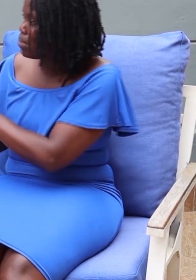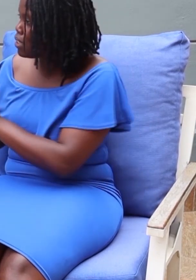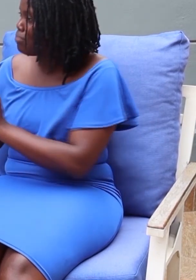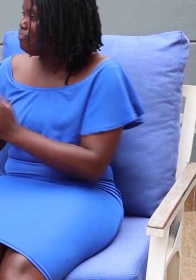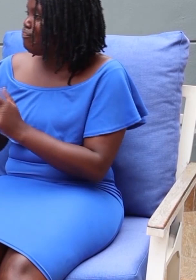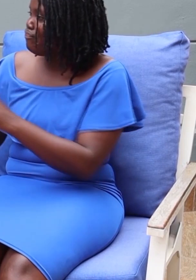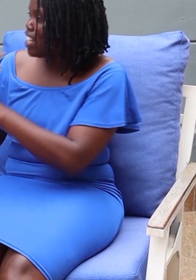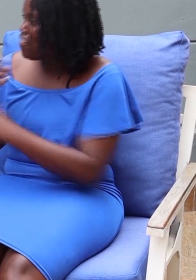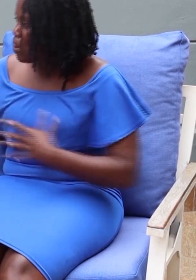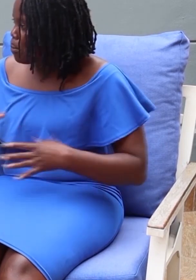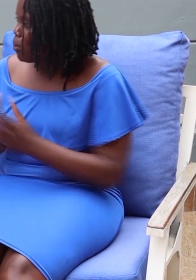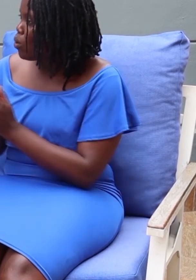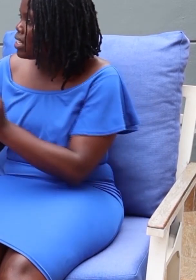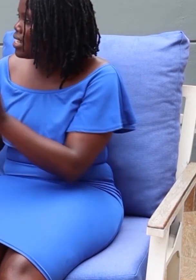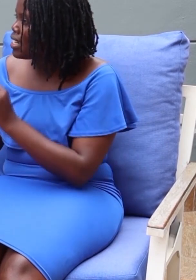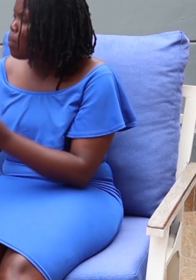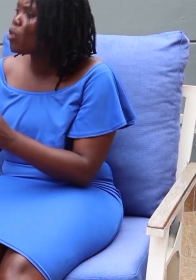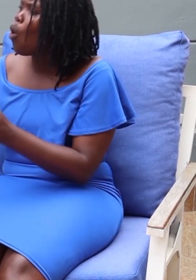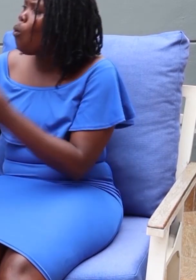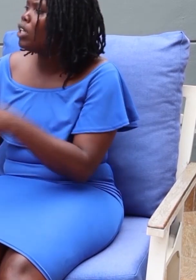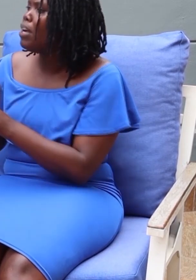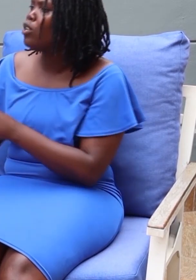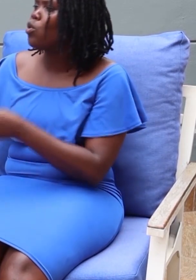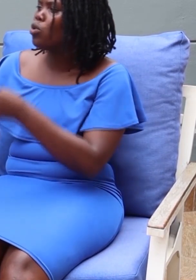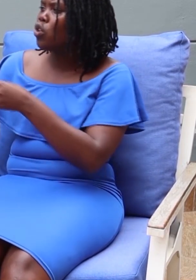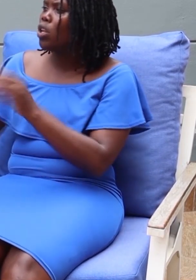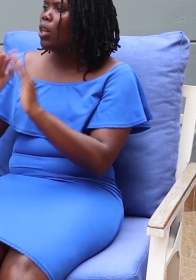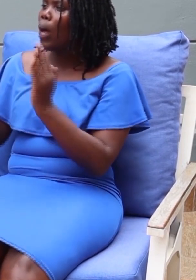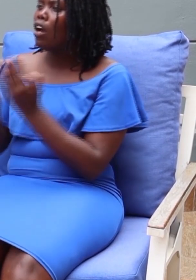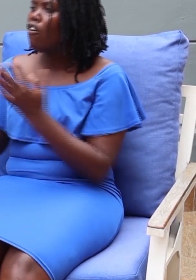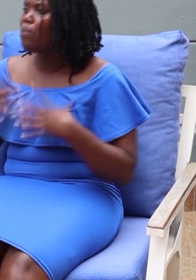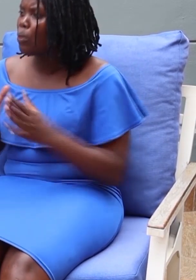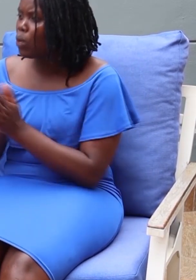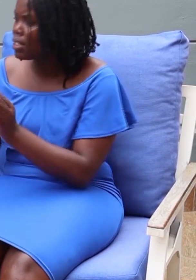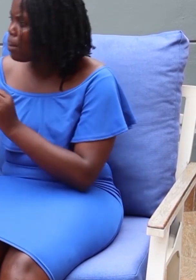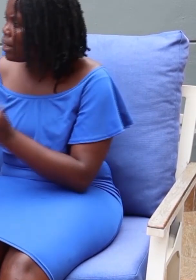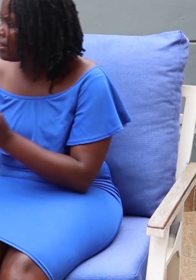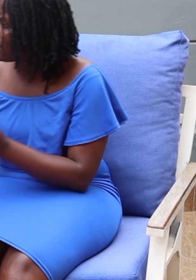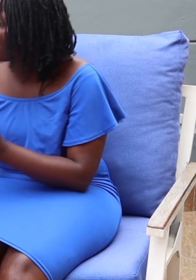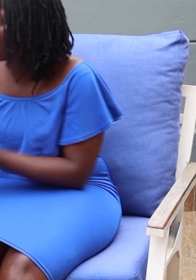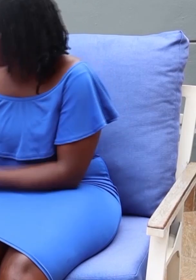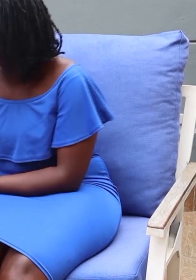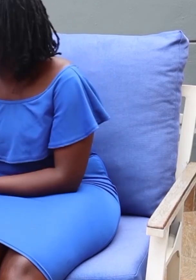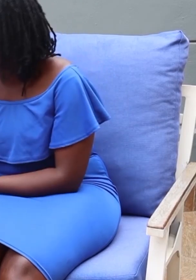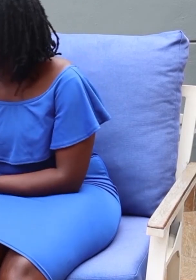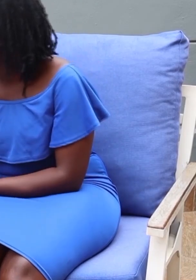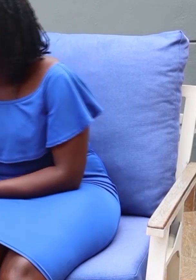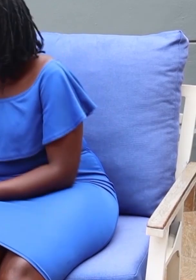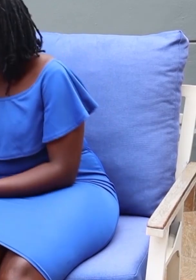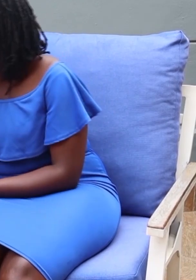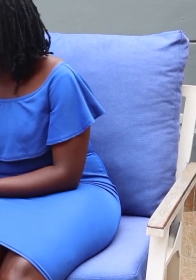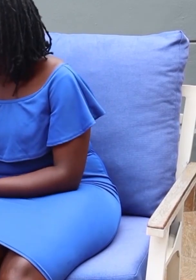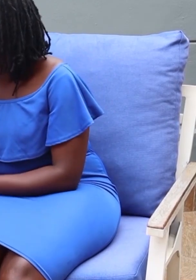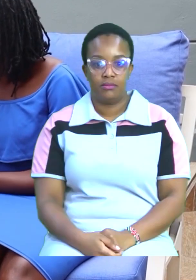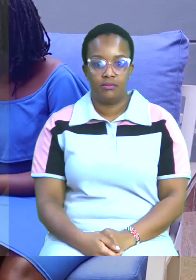and then that's when you met different people with disability. So what made you join the world of persons with